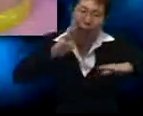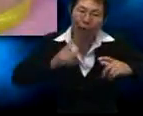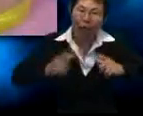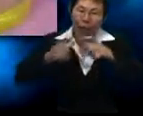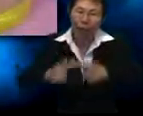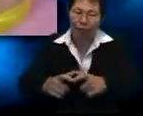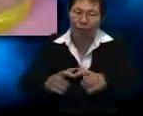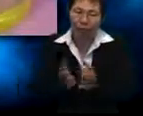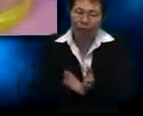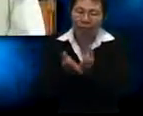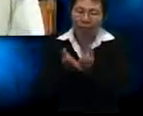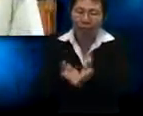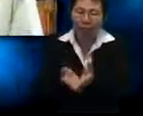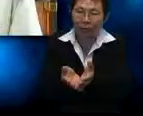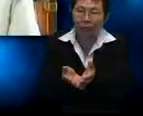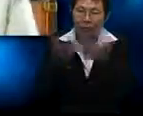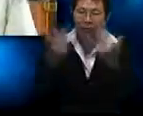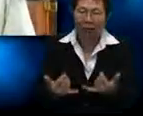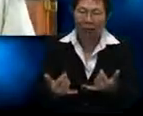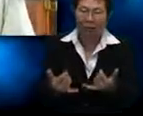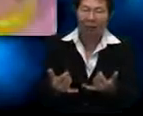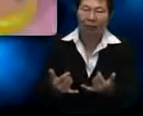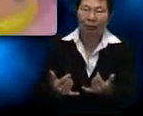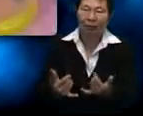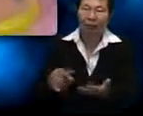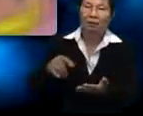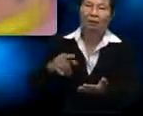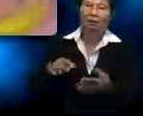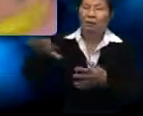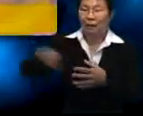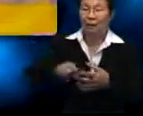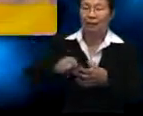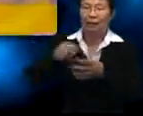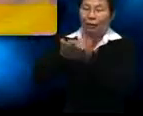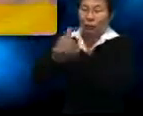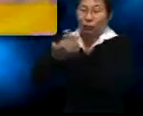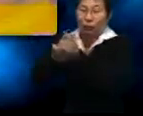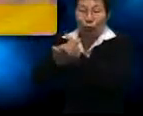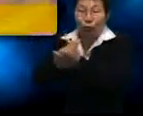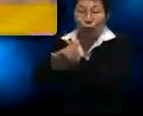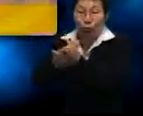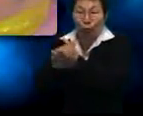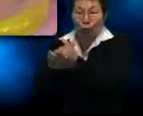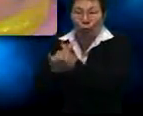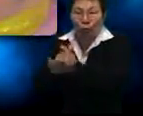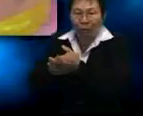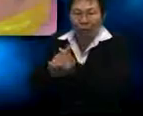It's floating on top of water. Now you just take, I put the soap solution at the hole there.